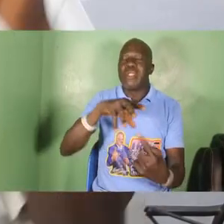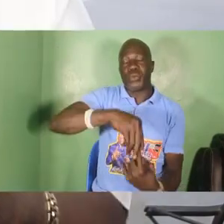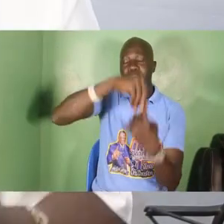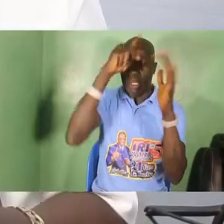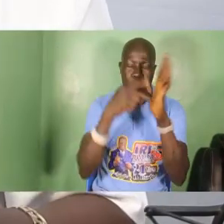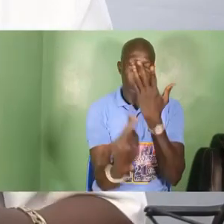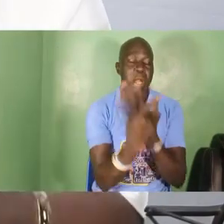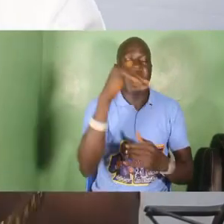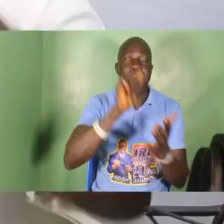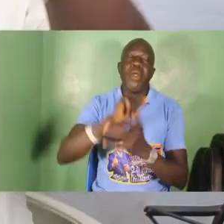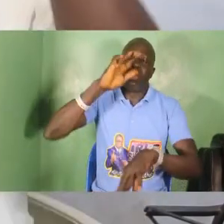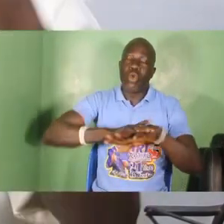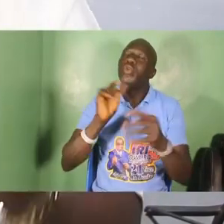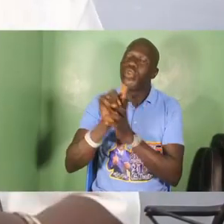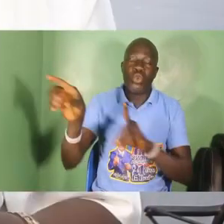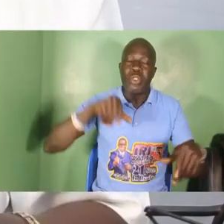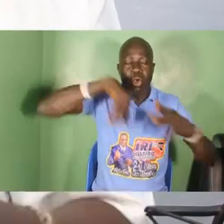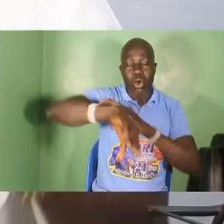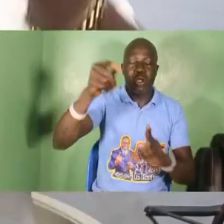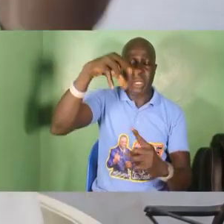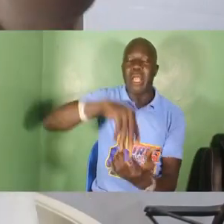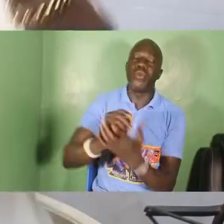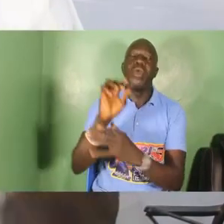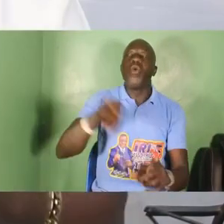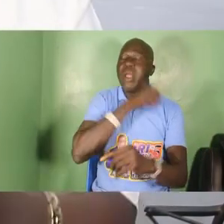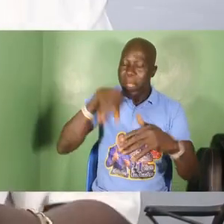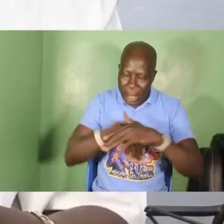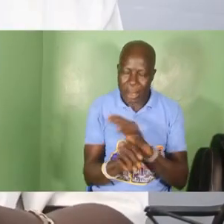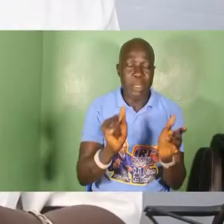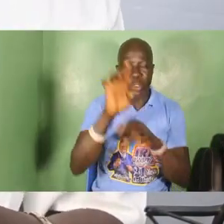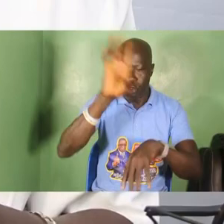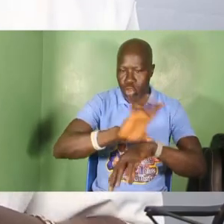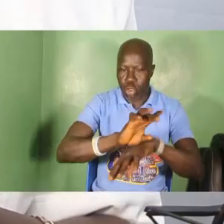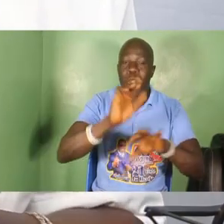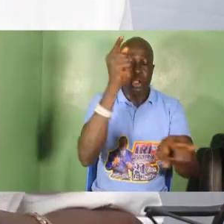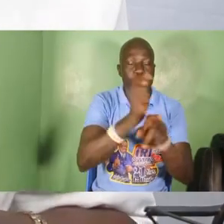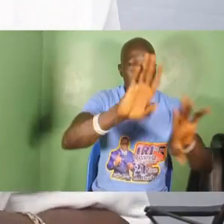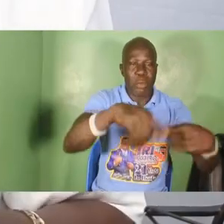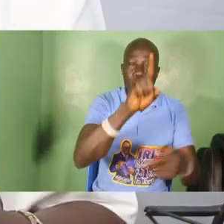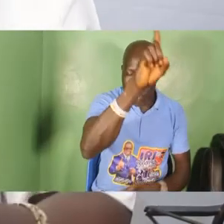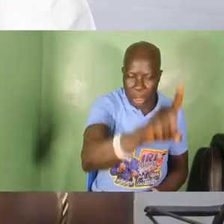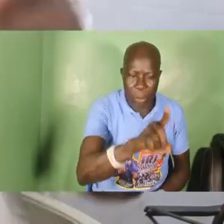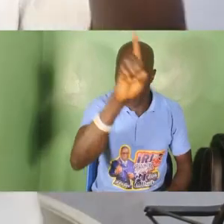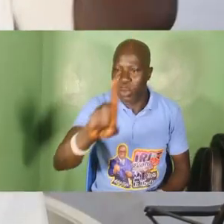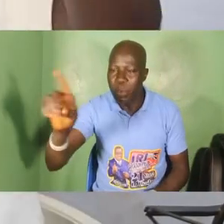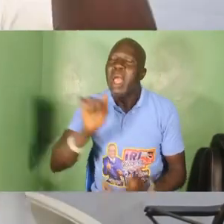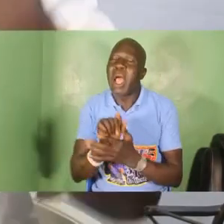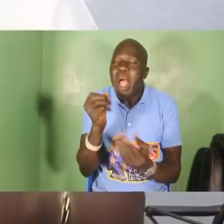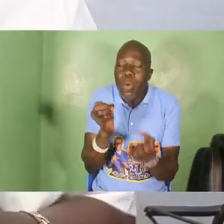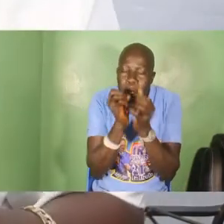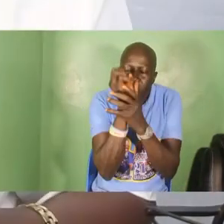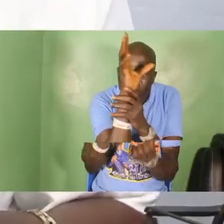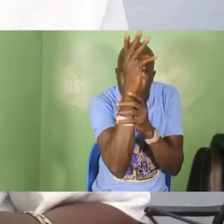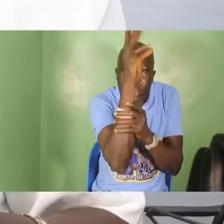sent me. A special prayer. Lord, say sorry. That will do to the man. As a coming, you give them the candle. A meal time, my life. I